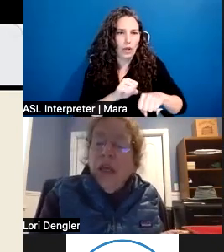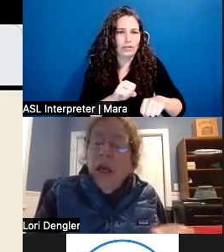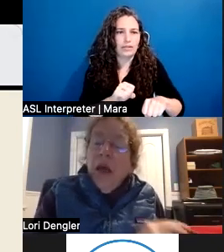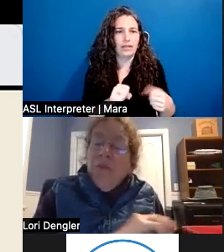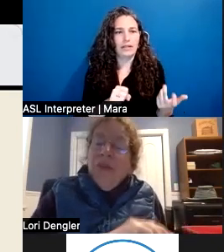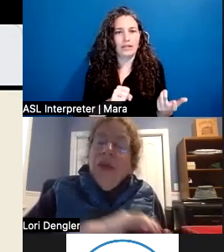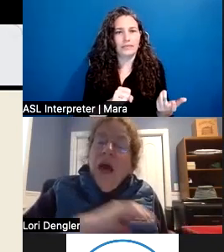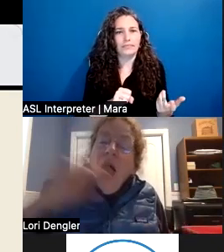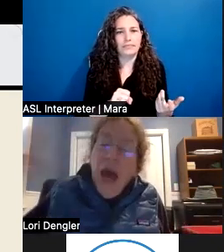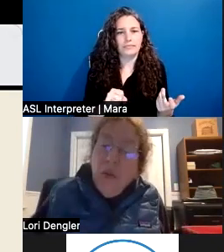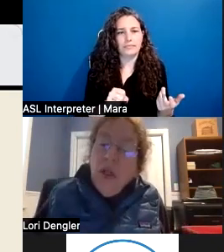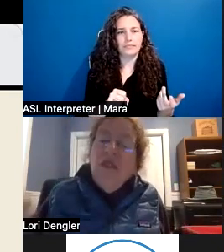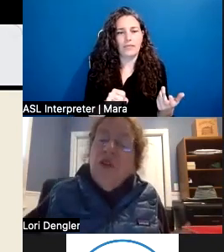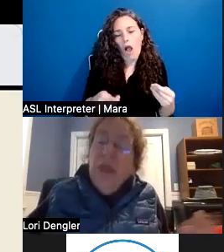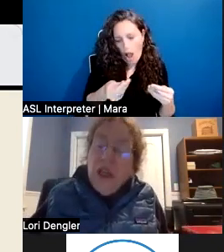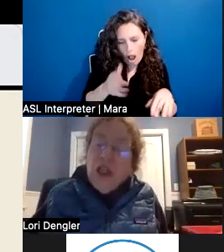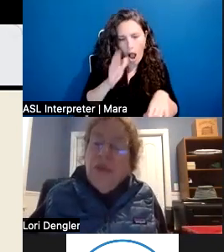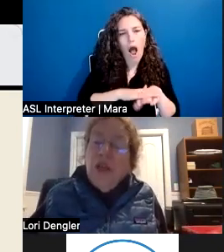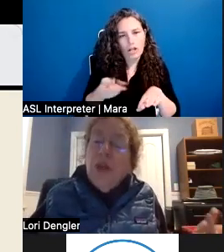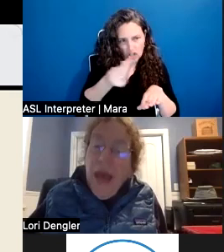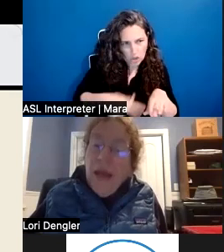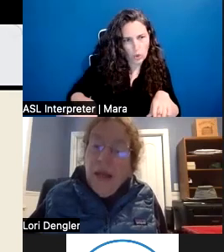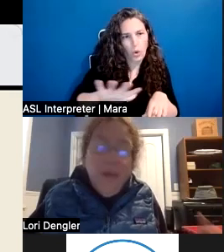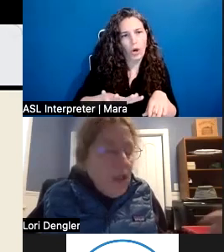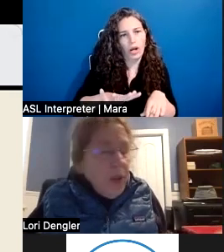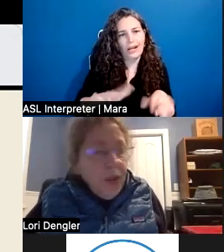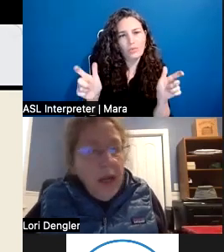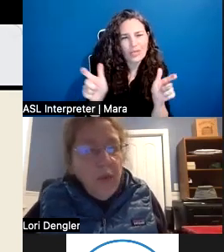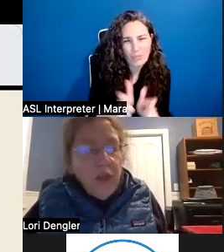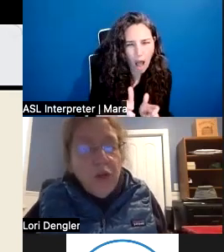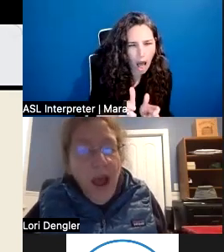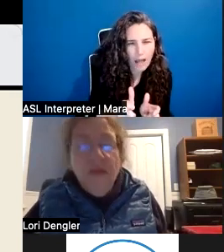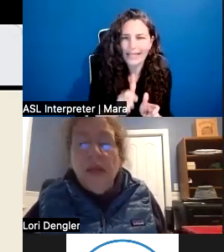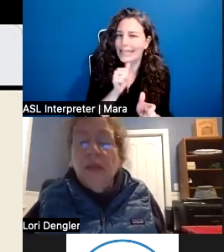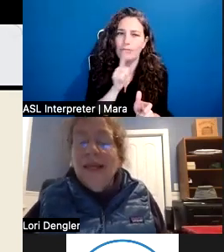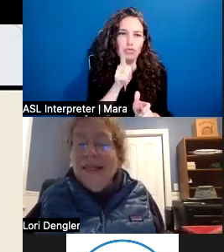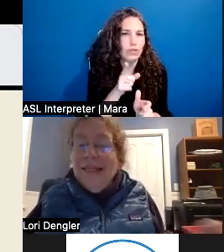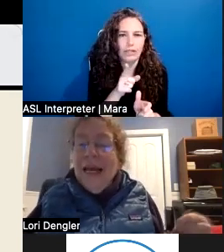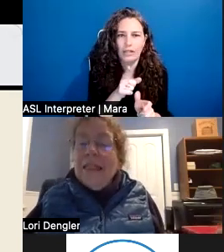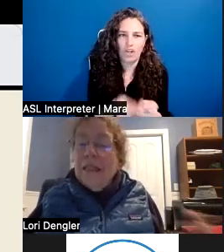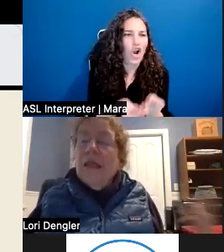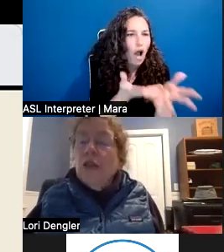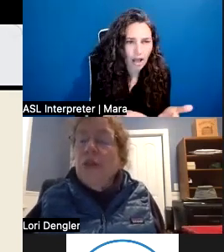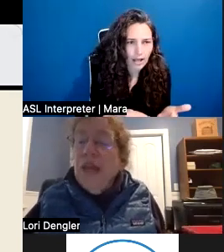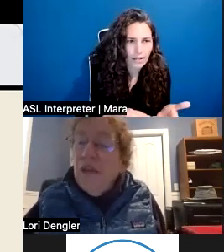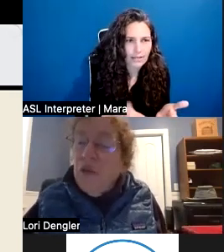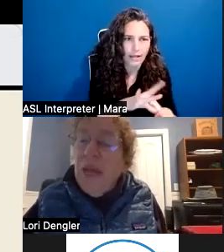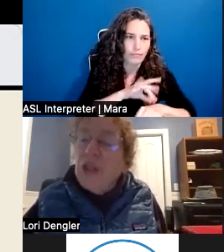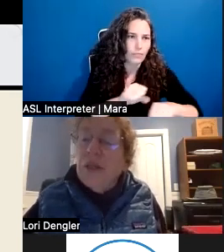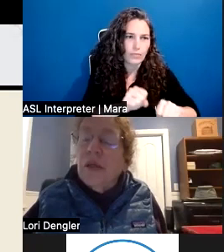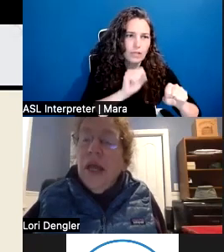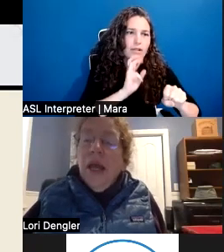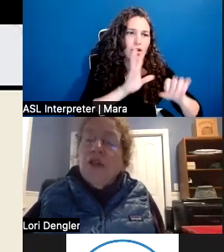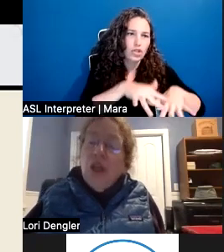tsunami. But the audible information that you're getting, and that's what you're getting when you're driving, doesn't include that